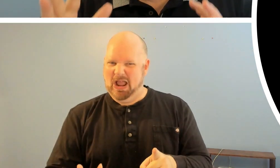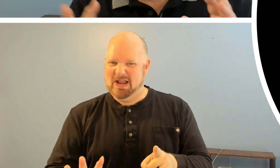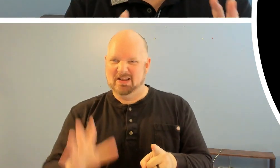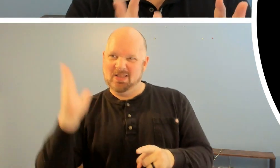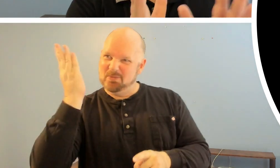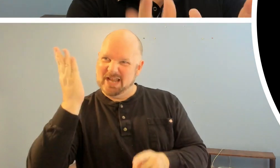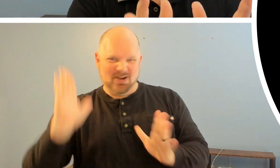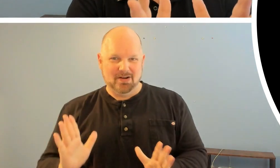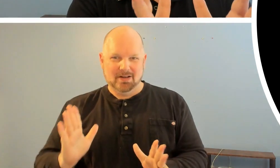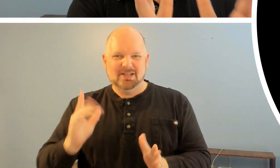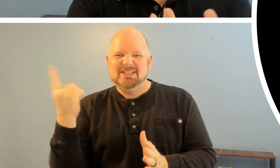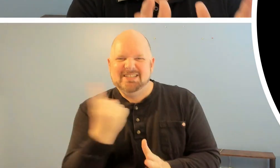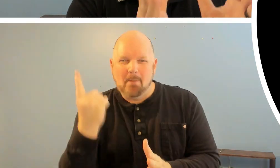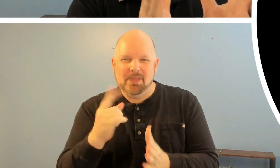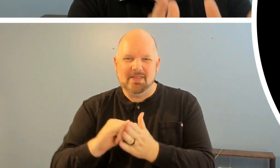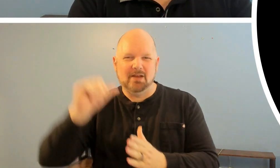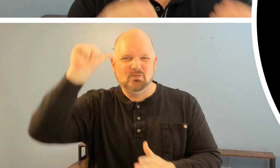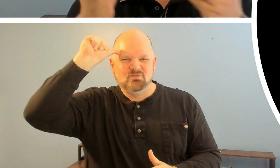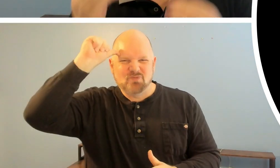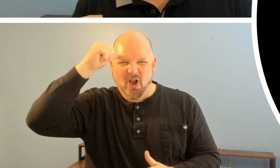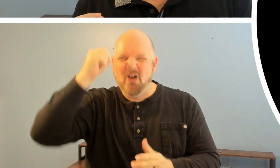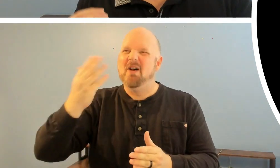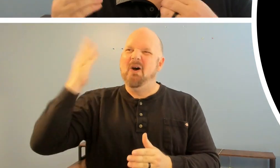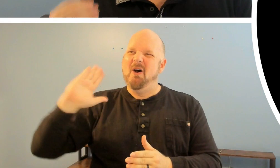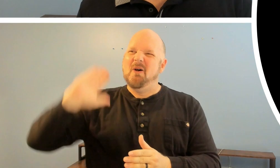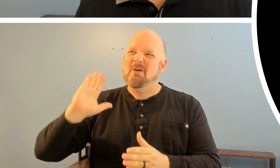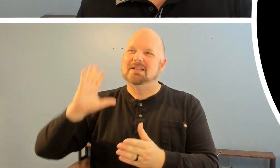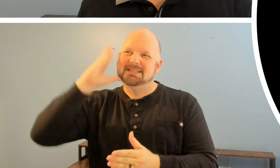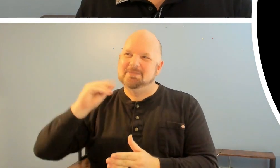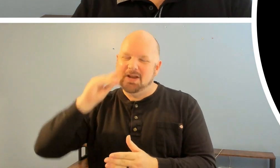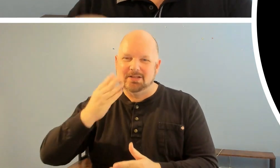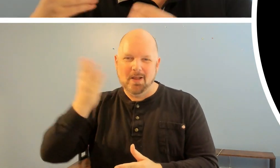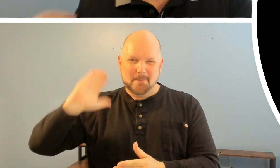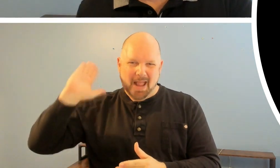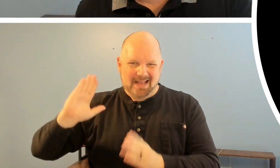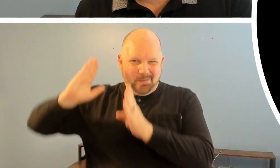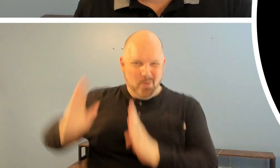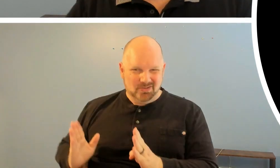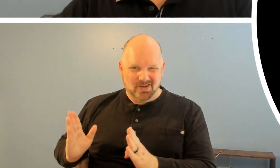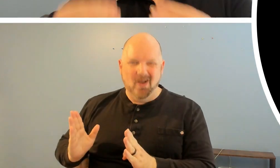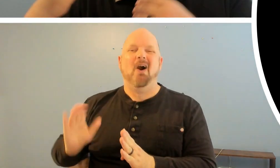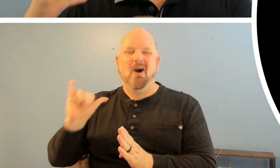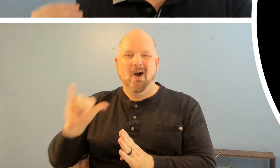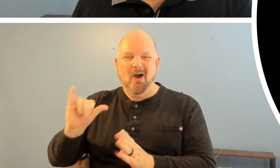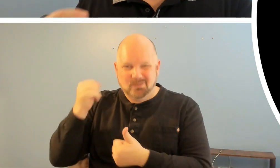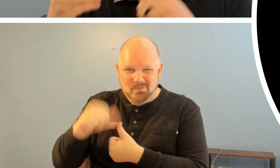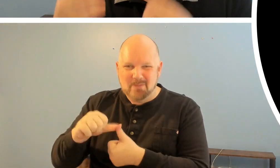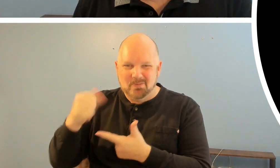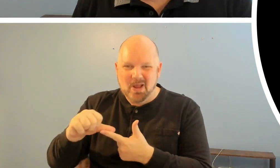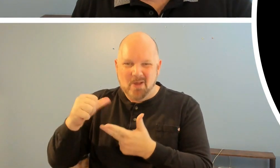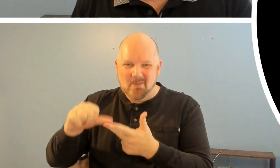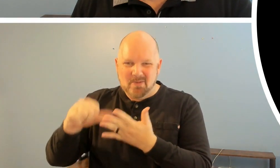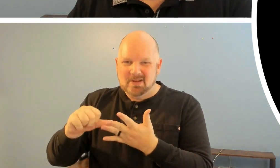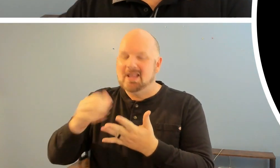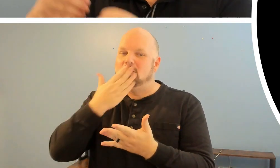some connection that leader, that presenter is reminding you of a past experience, a past person, something that either was a